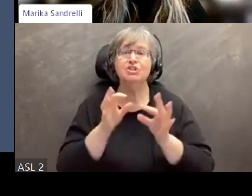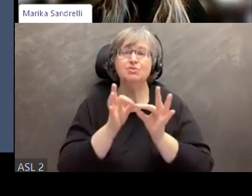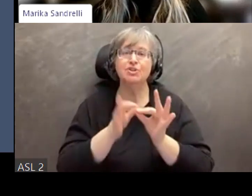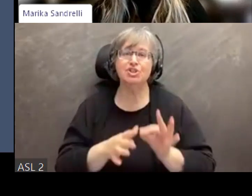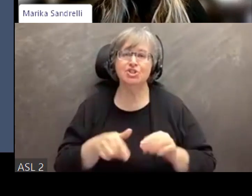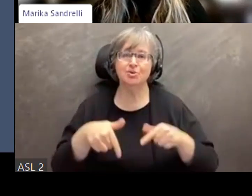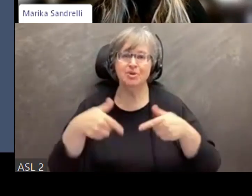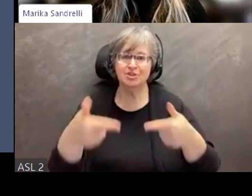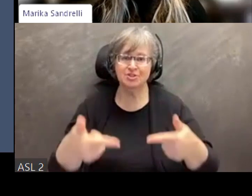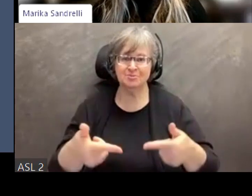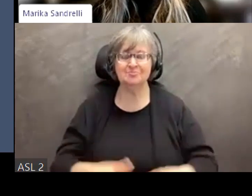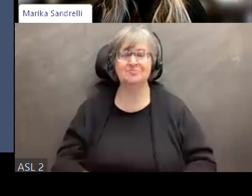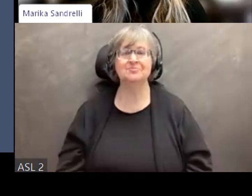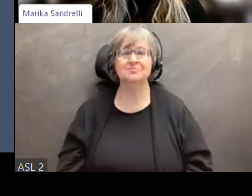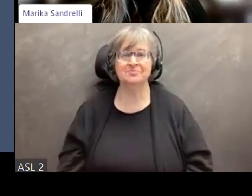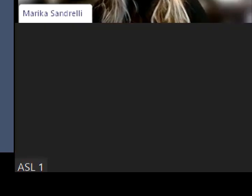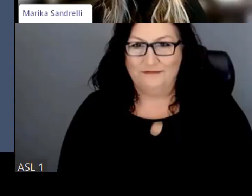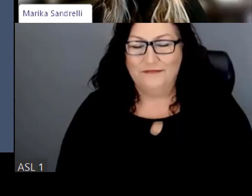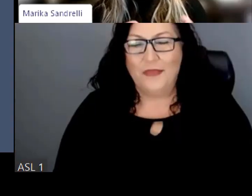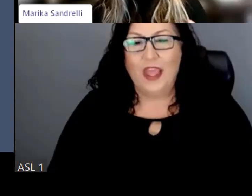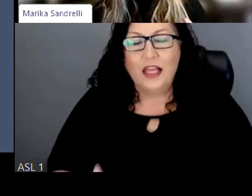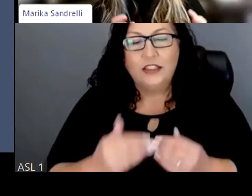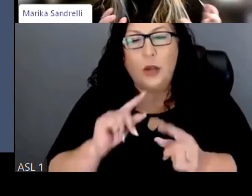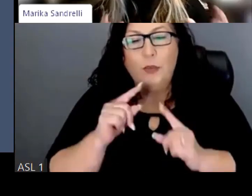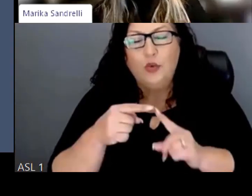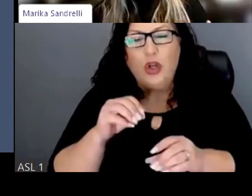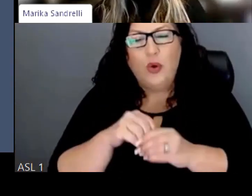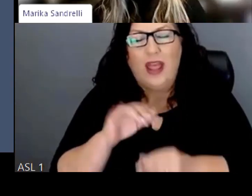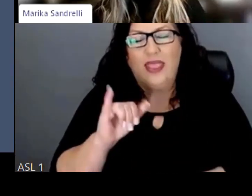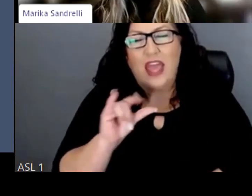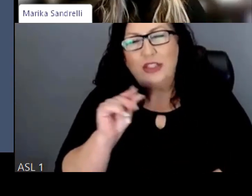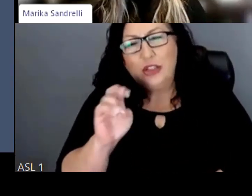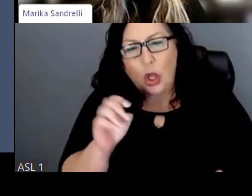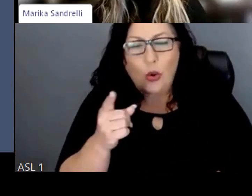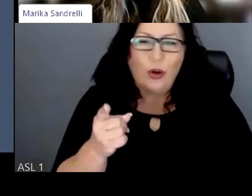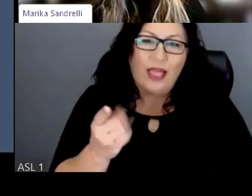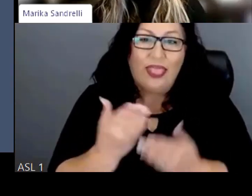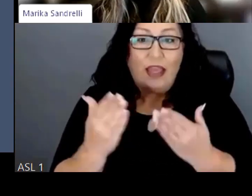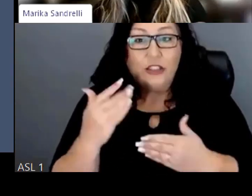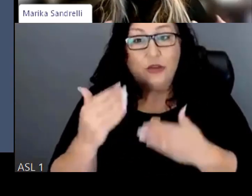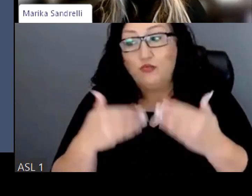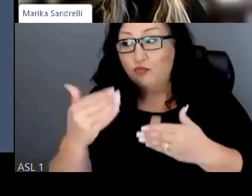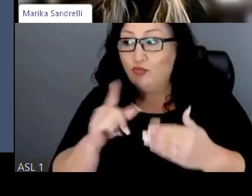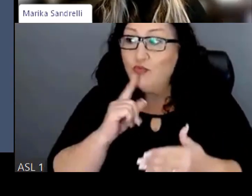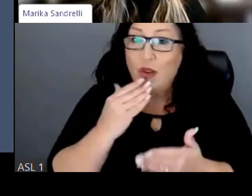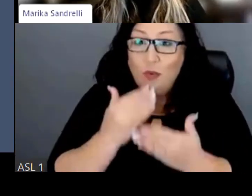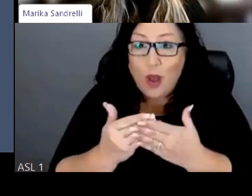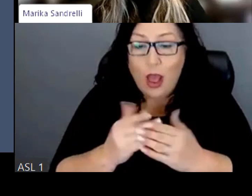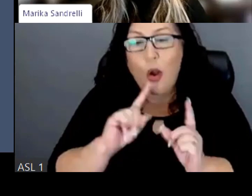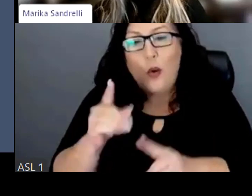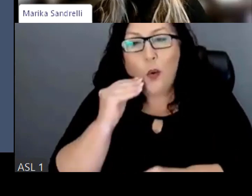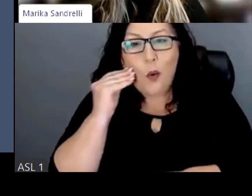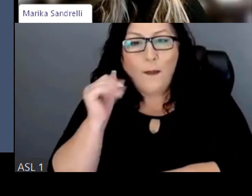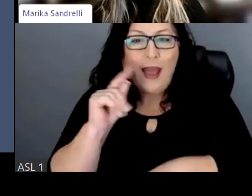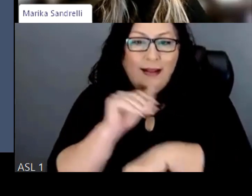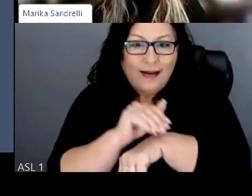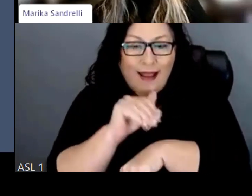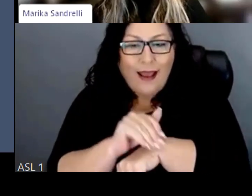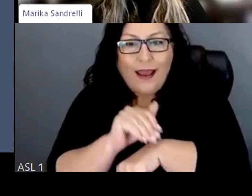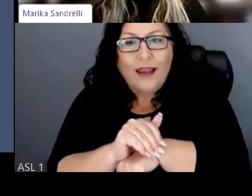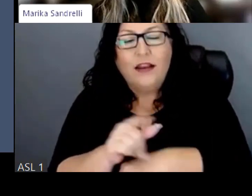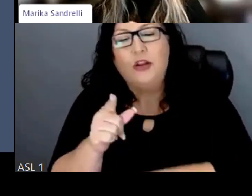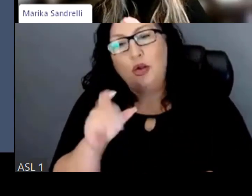difference. So this is almost when you're in that zone where things are going really well. You go home at